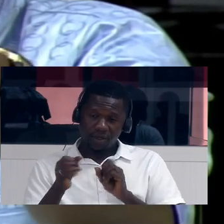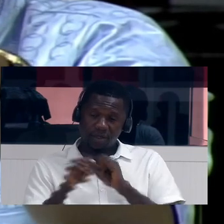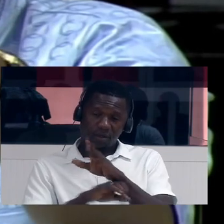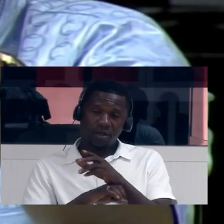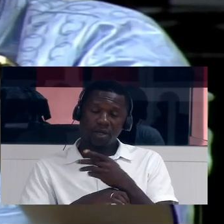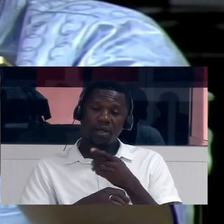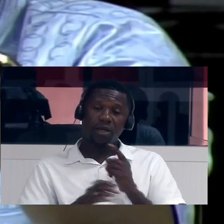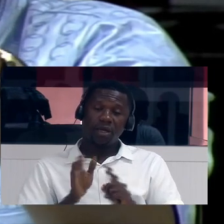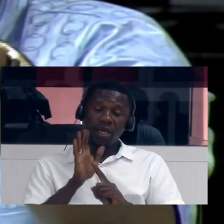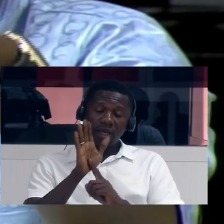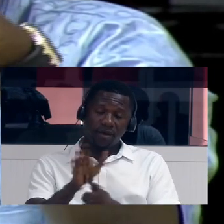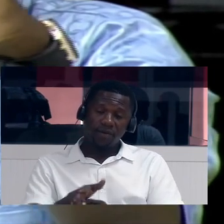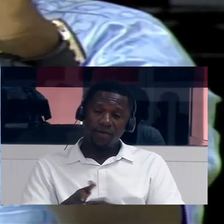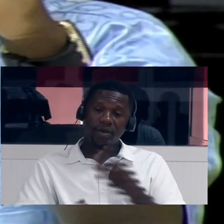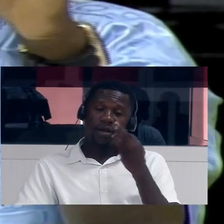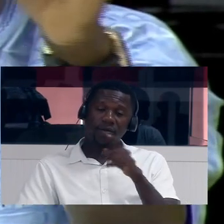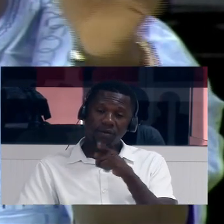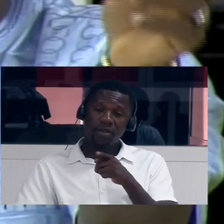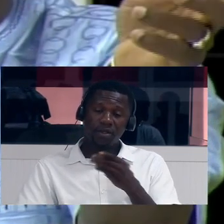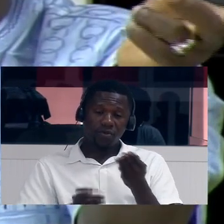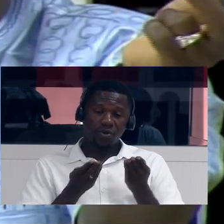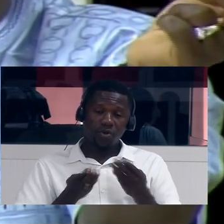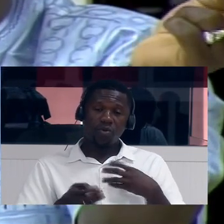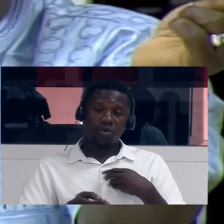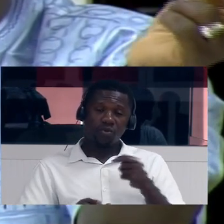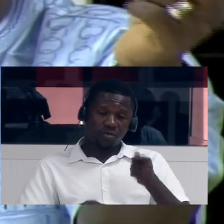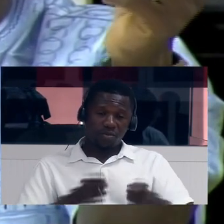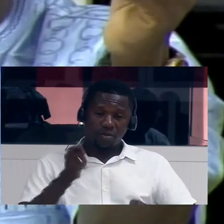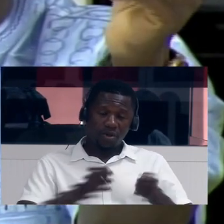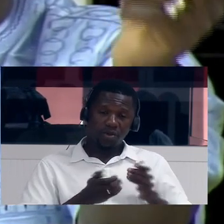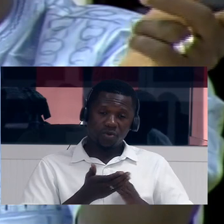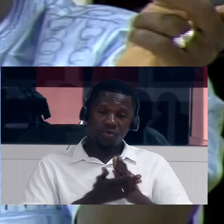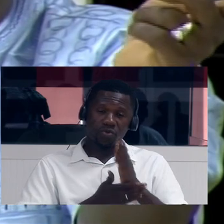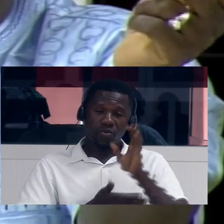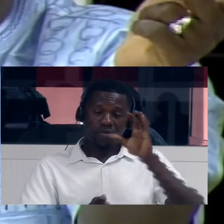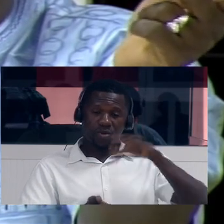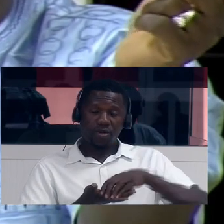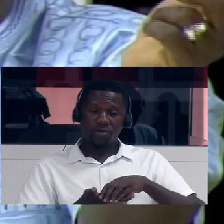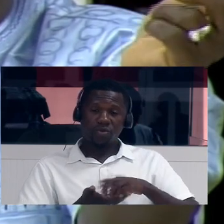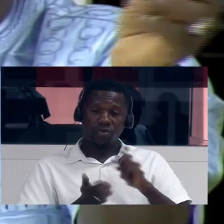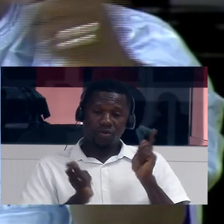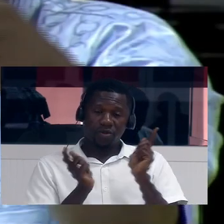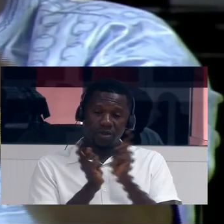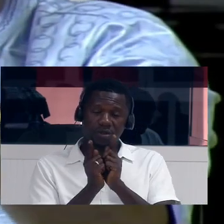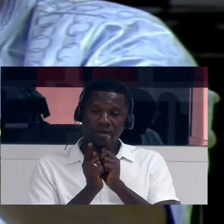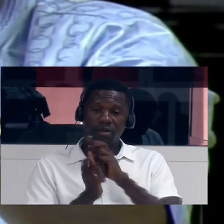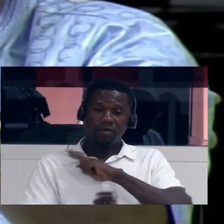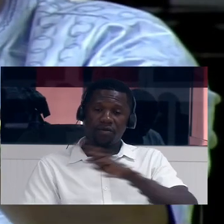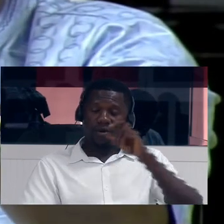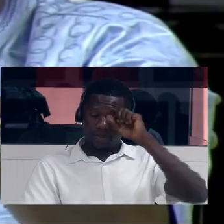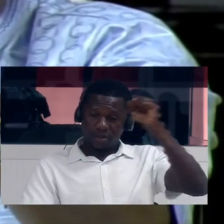the students want to march to Banjul to see the IGP, to see the vice president, you